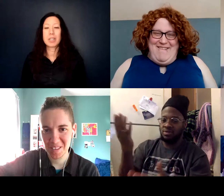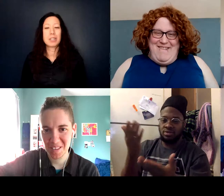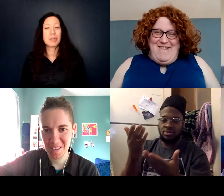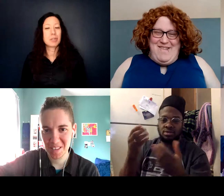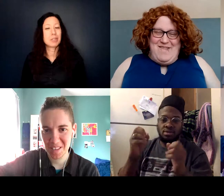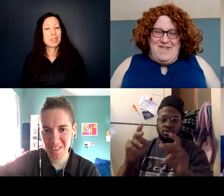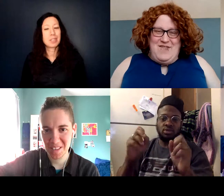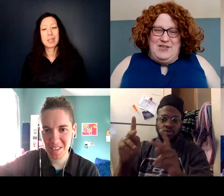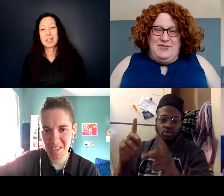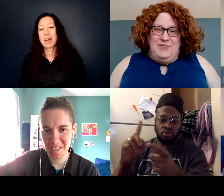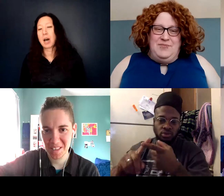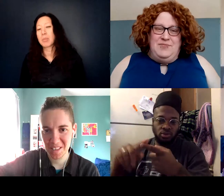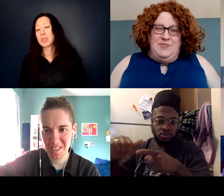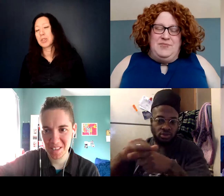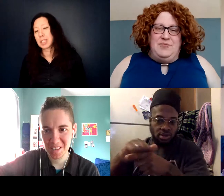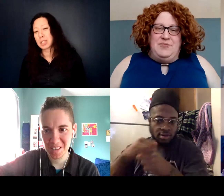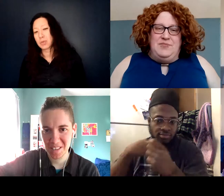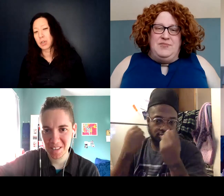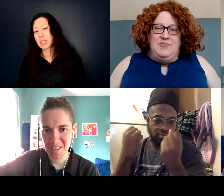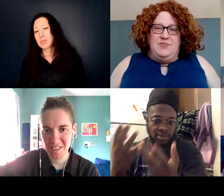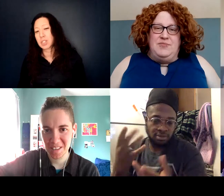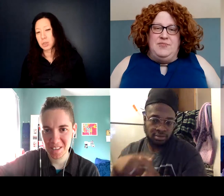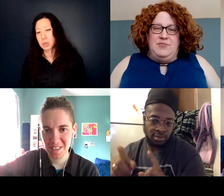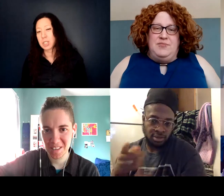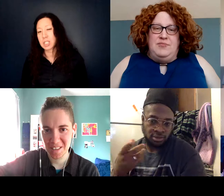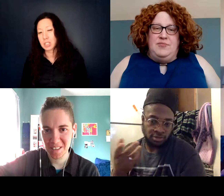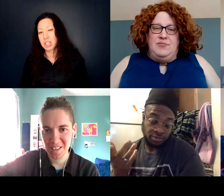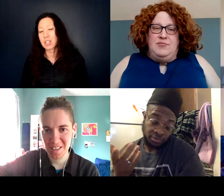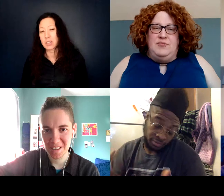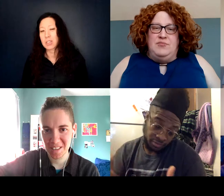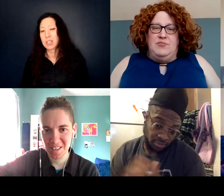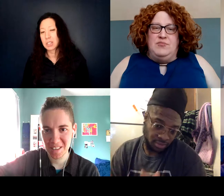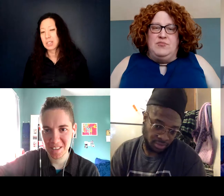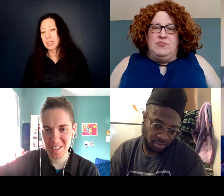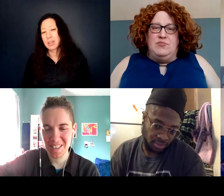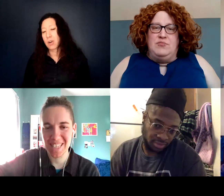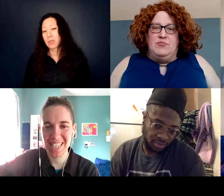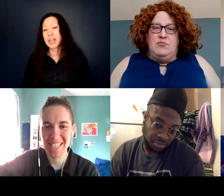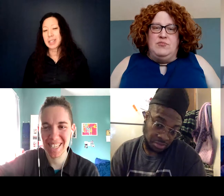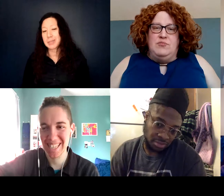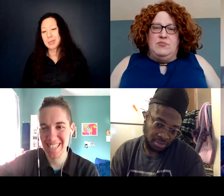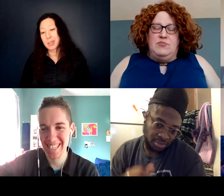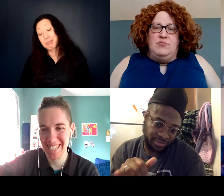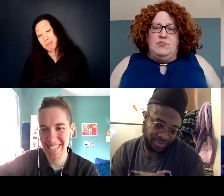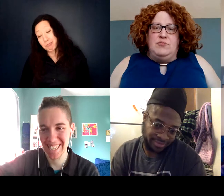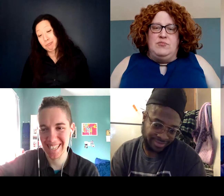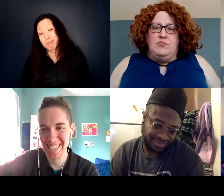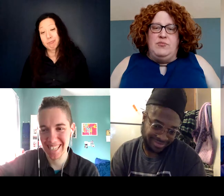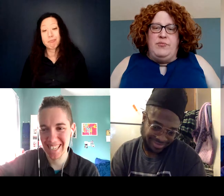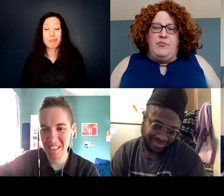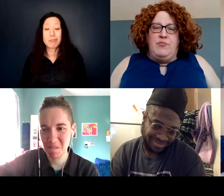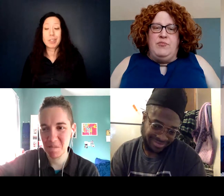there are so many different opportunities for individuals who are cisgender already.